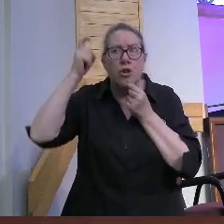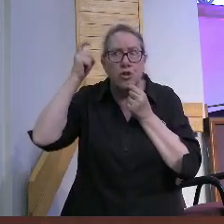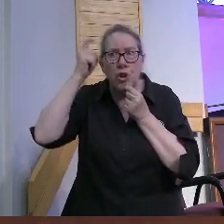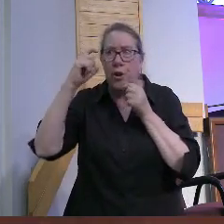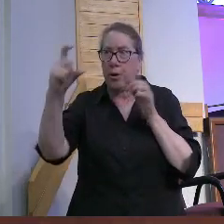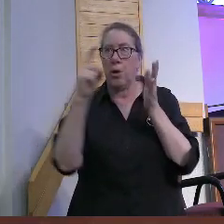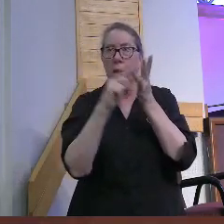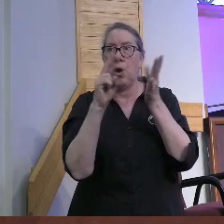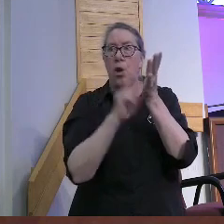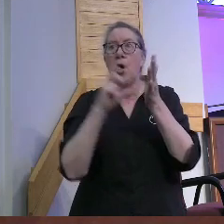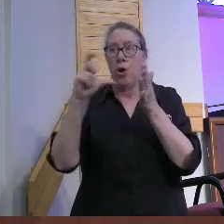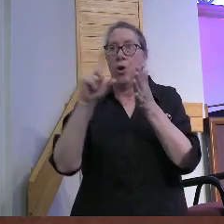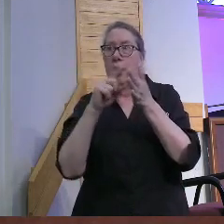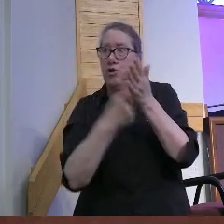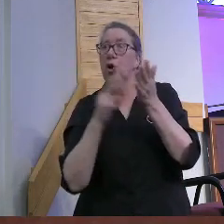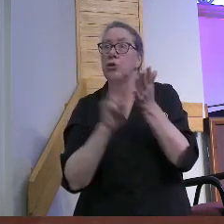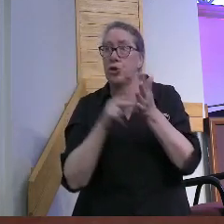ourselves safe and other people safe.